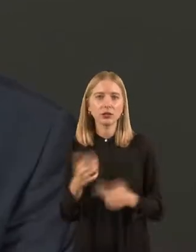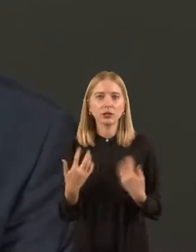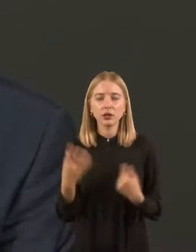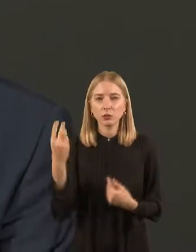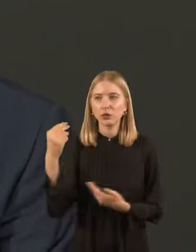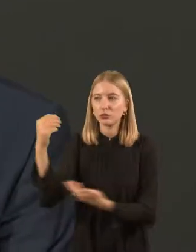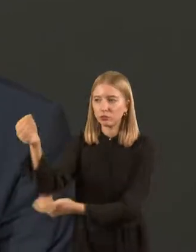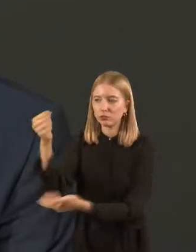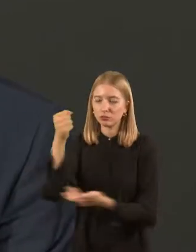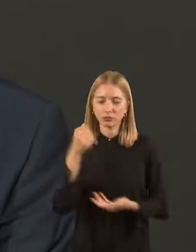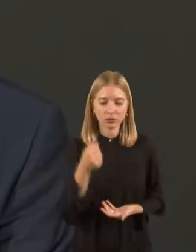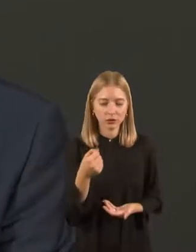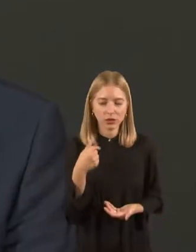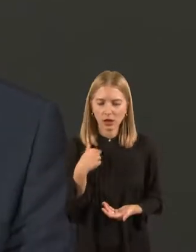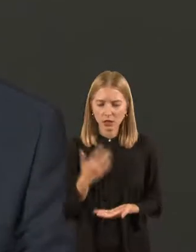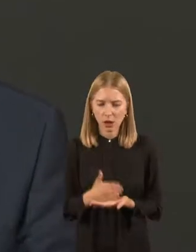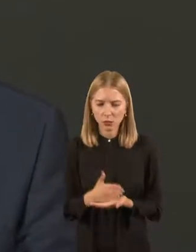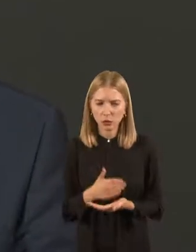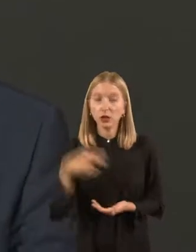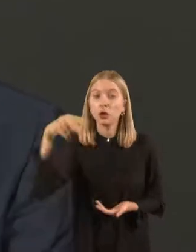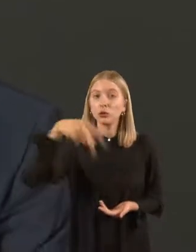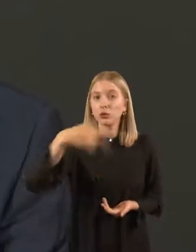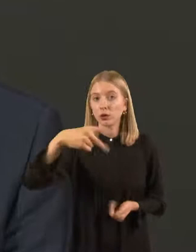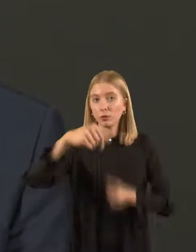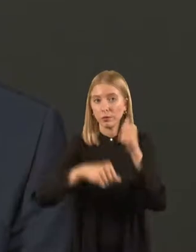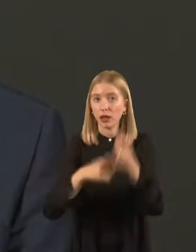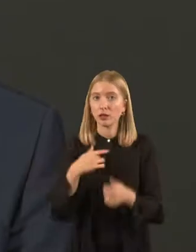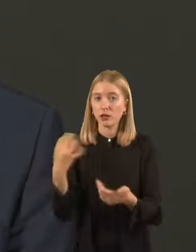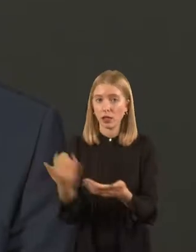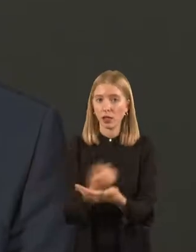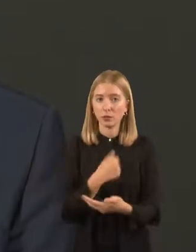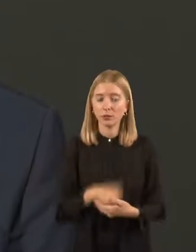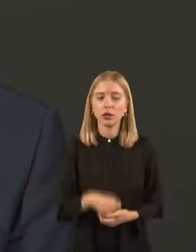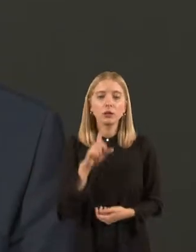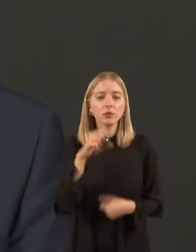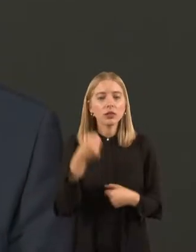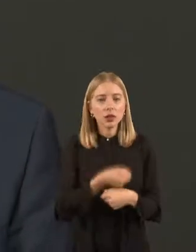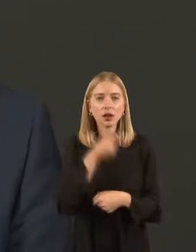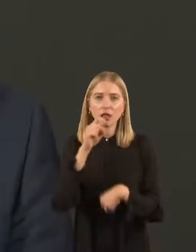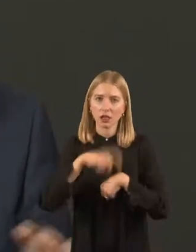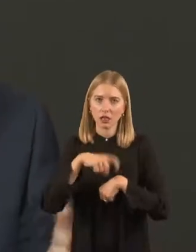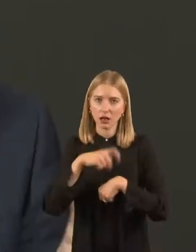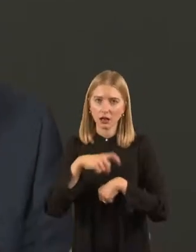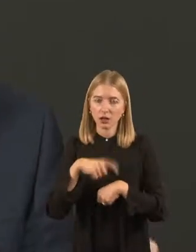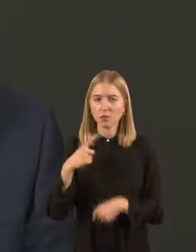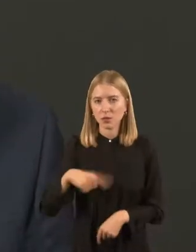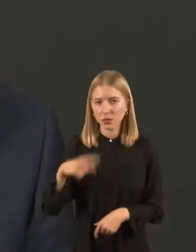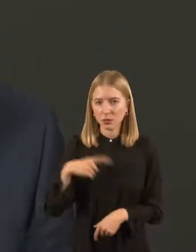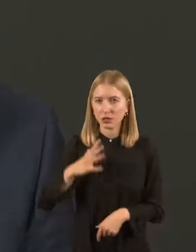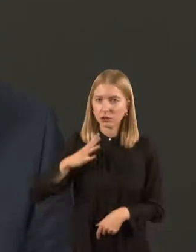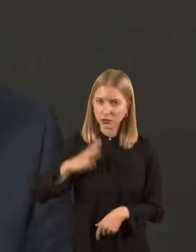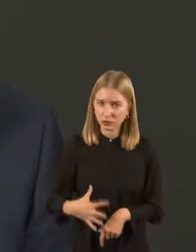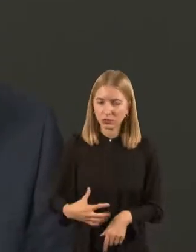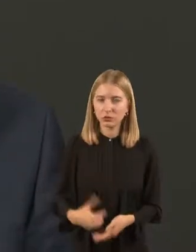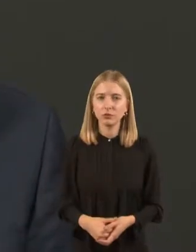achieve the situation where there are no gravel roads left in Lithuania